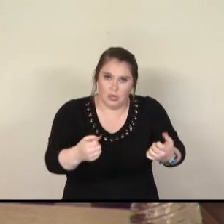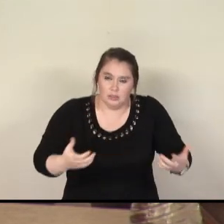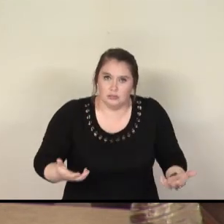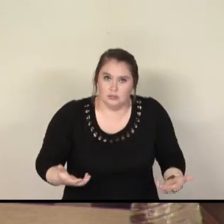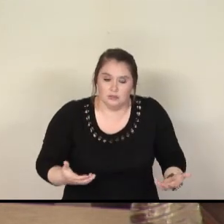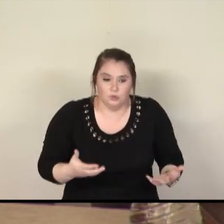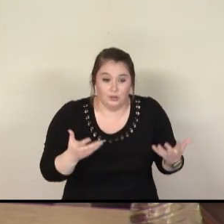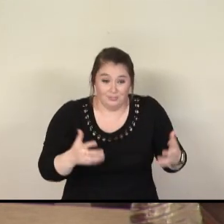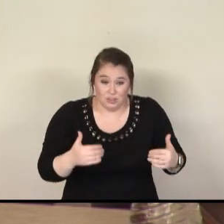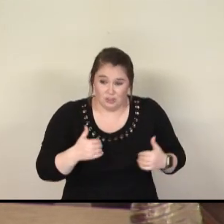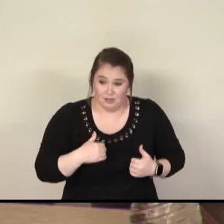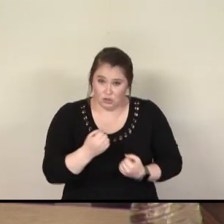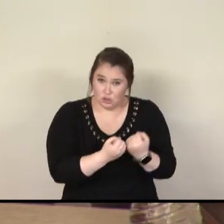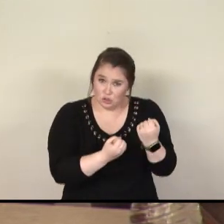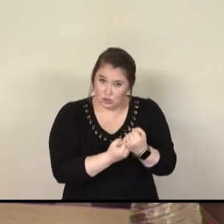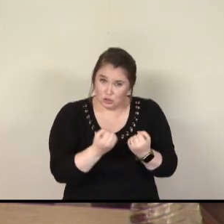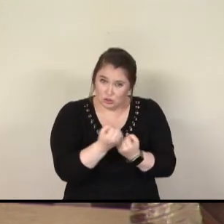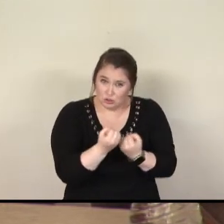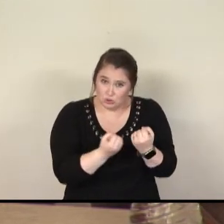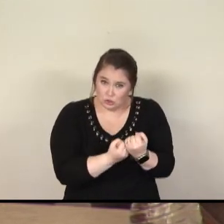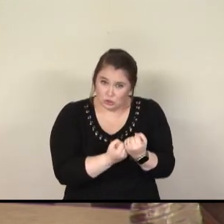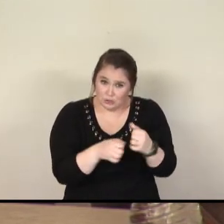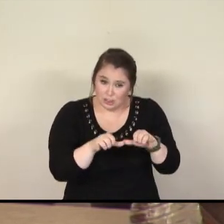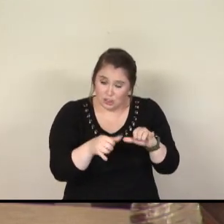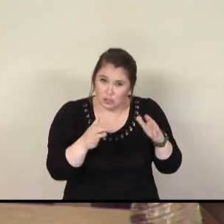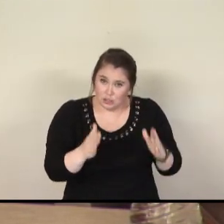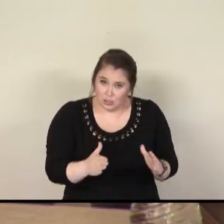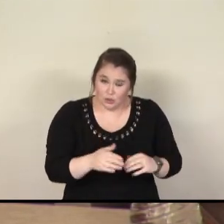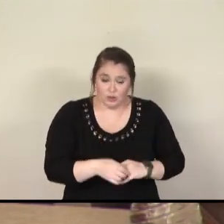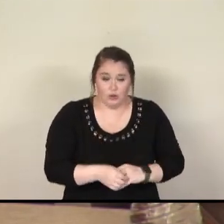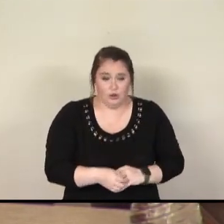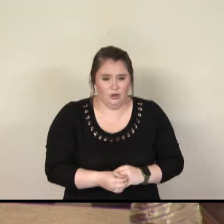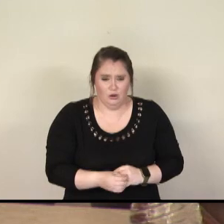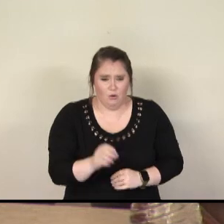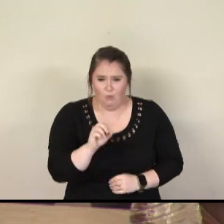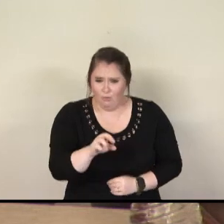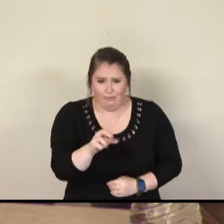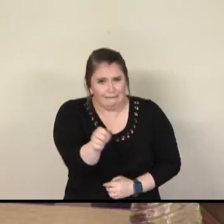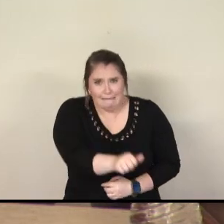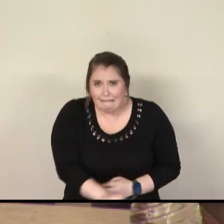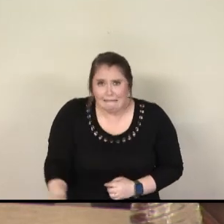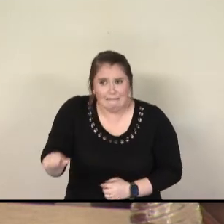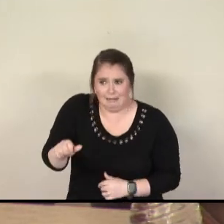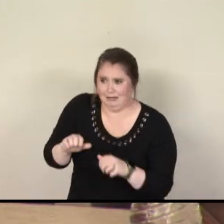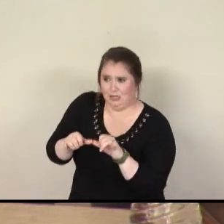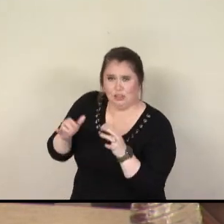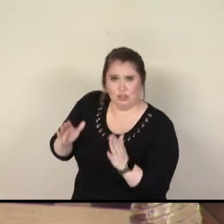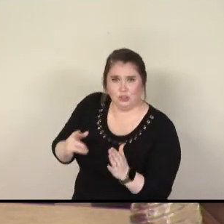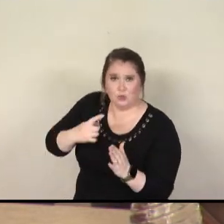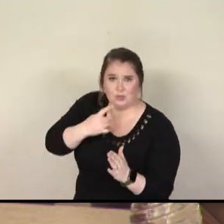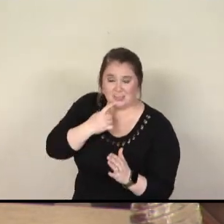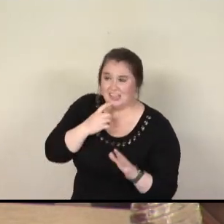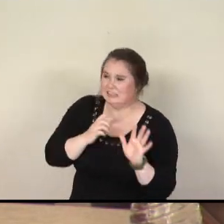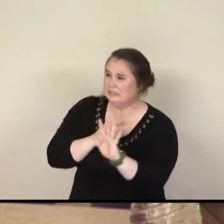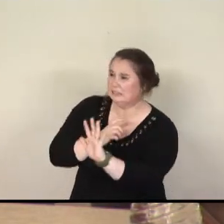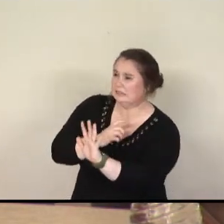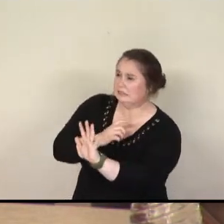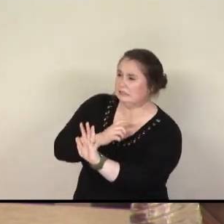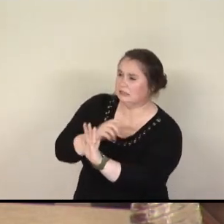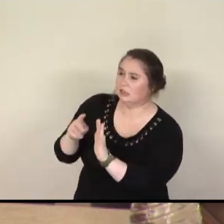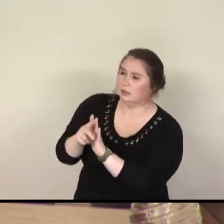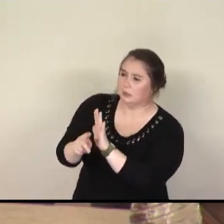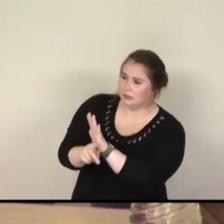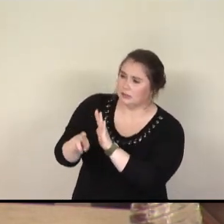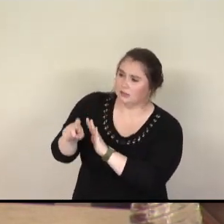Did we have a structural engineer that said, or any kind of engineer that said that the road base, isn't that